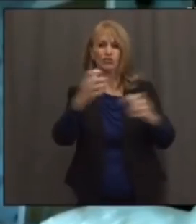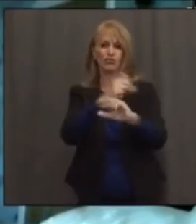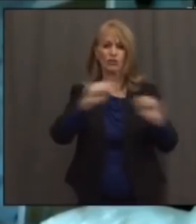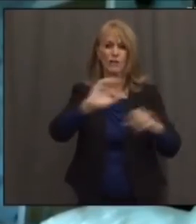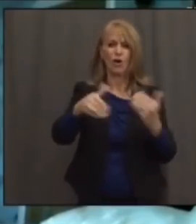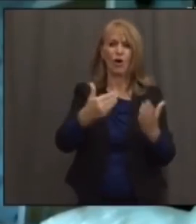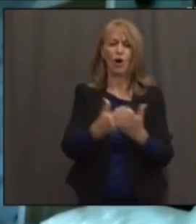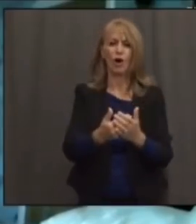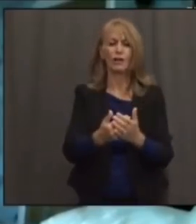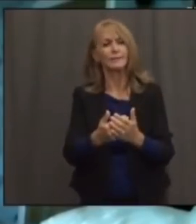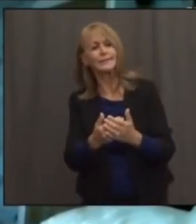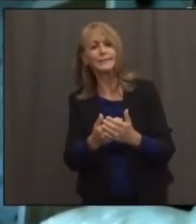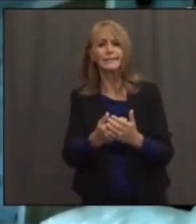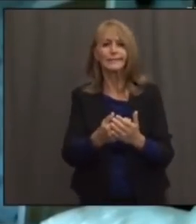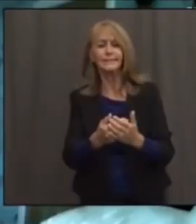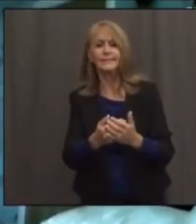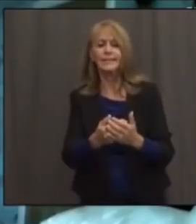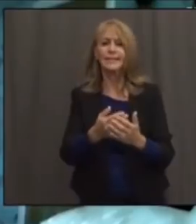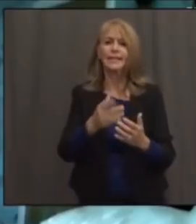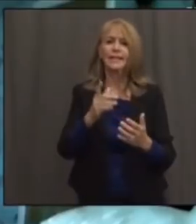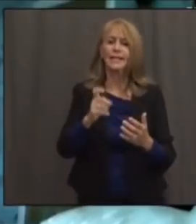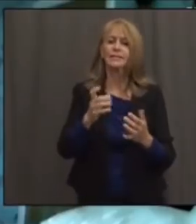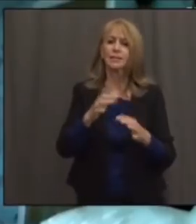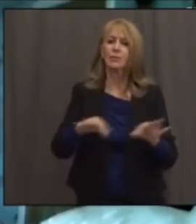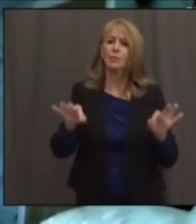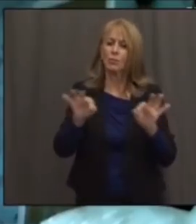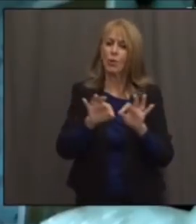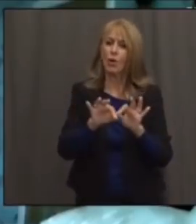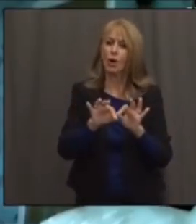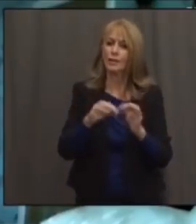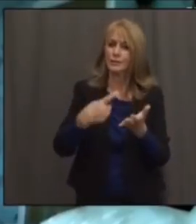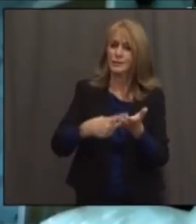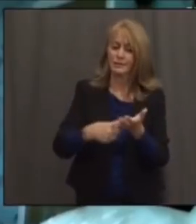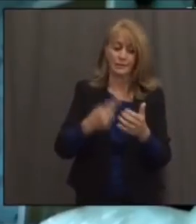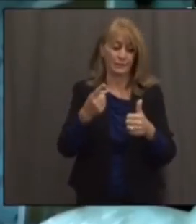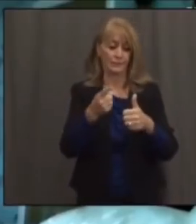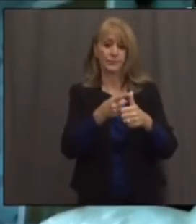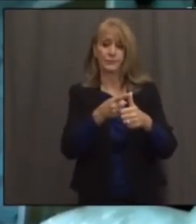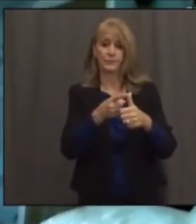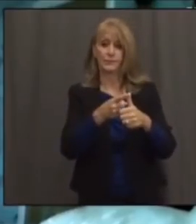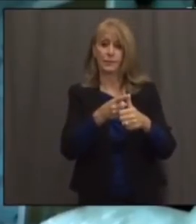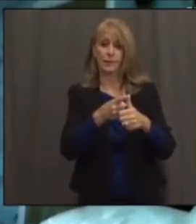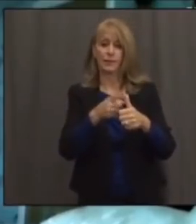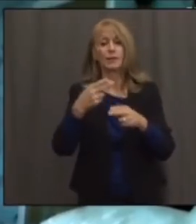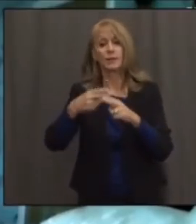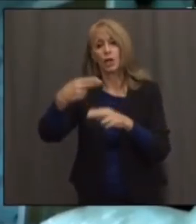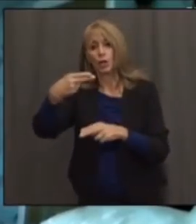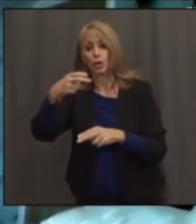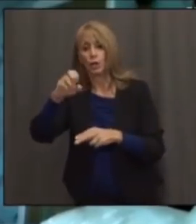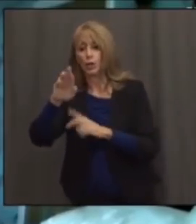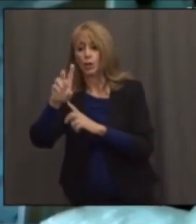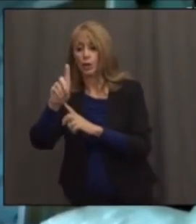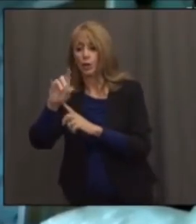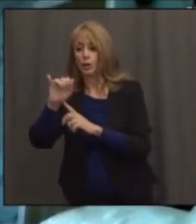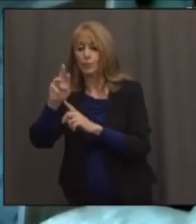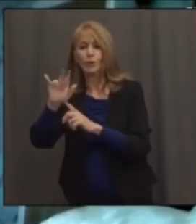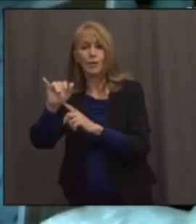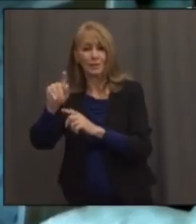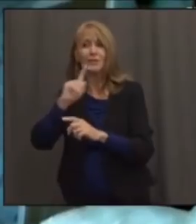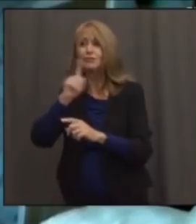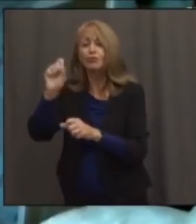and key not only key questions but also key responses. First of all, that herd immunity, that's a